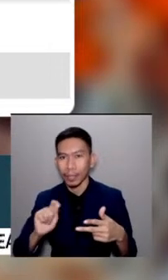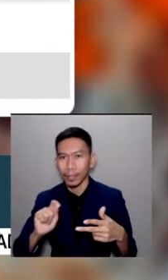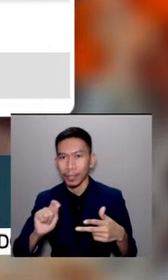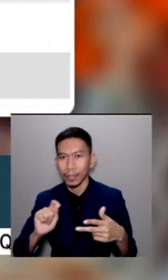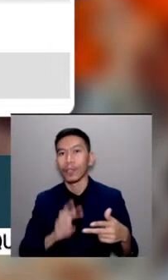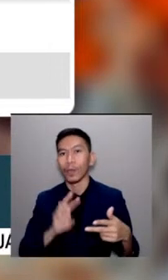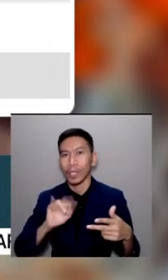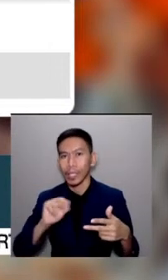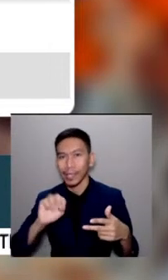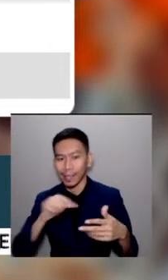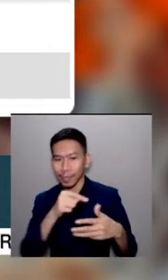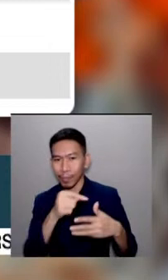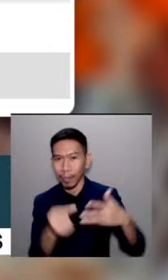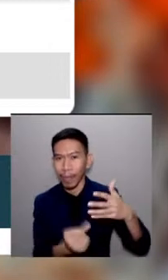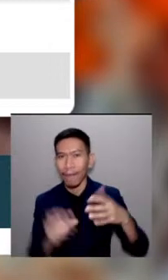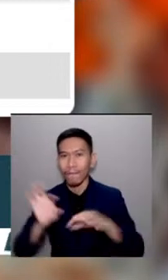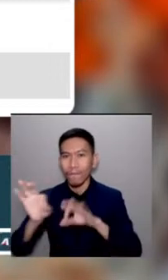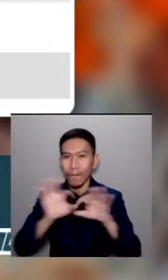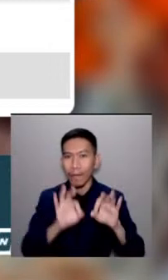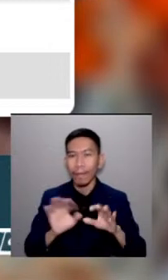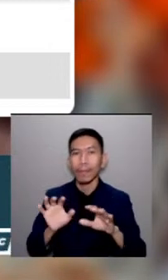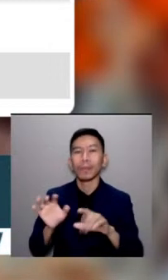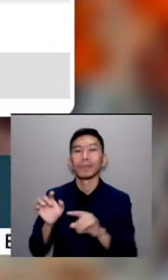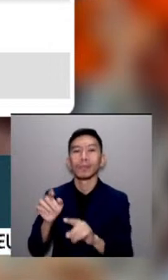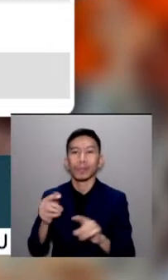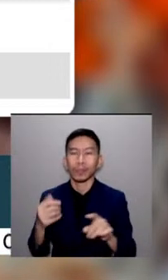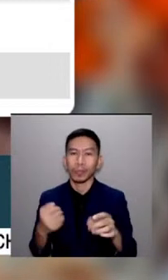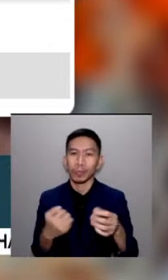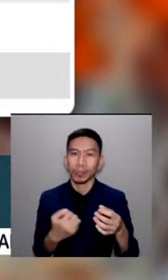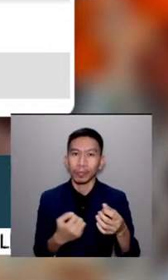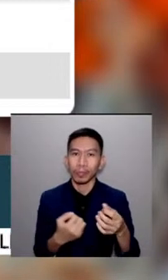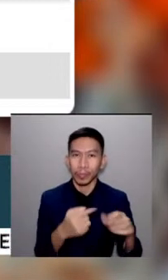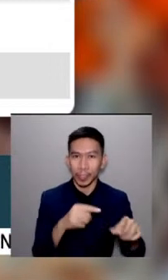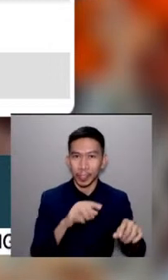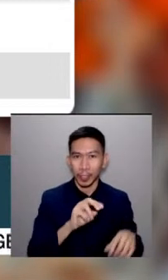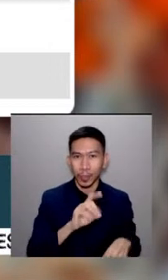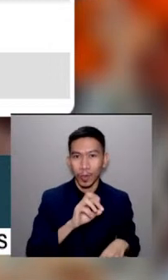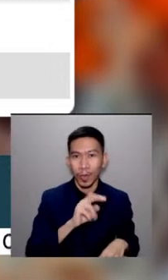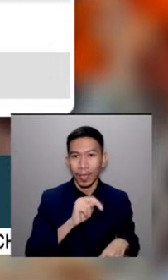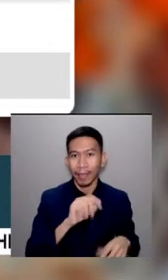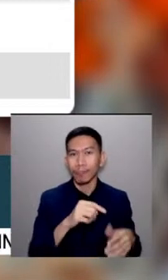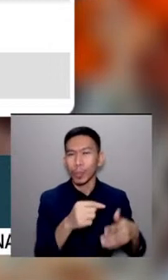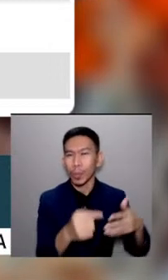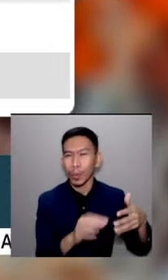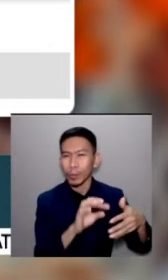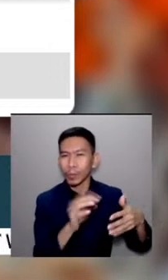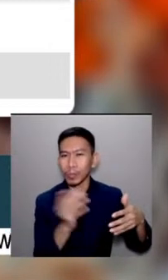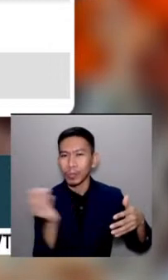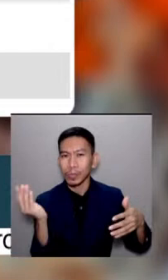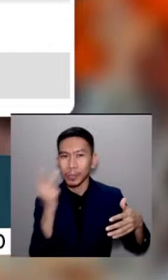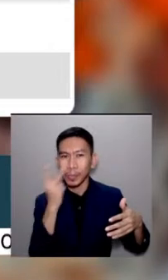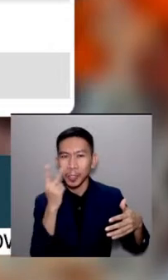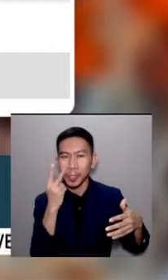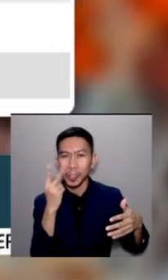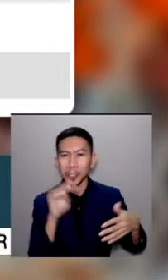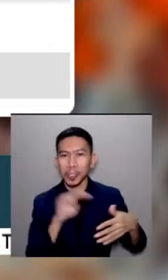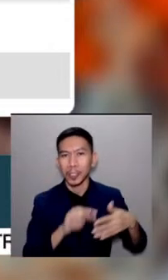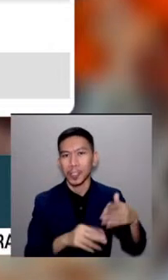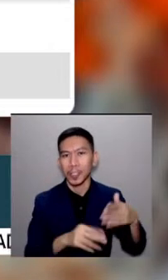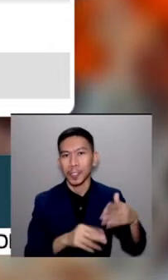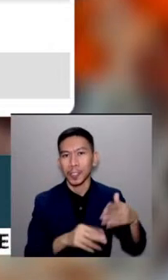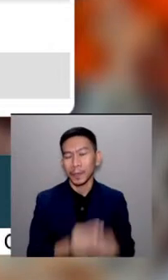East starter pool includes team captain Durant, two-time MVP Giannis Antetokounmpo, Joel Embiid, Trae Young, and DeMar